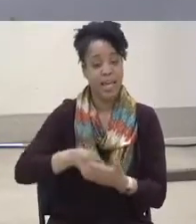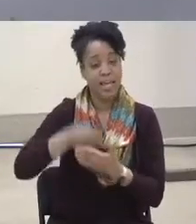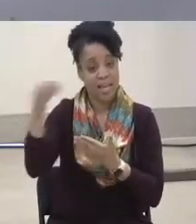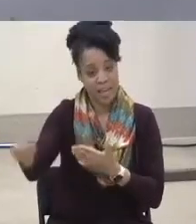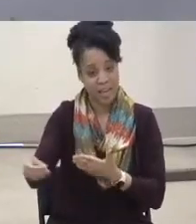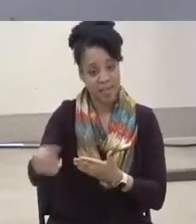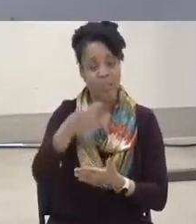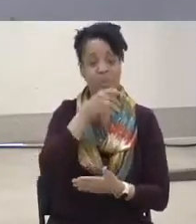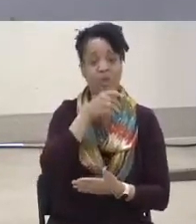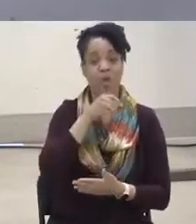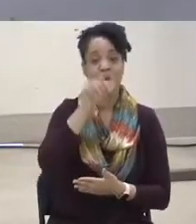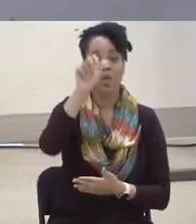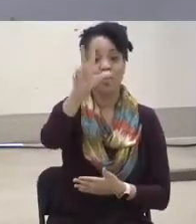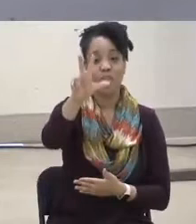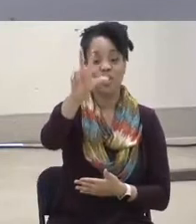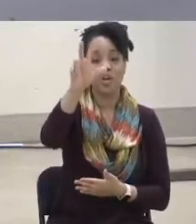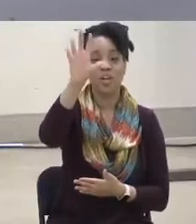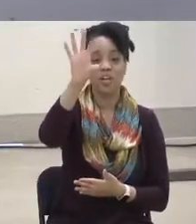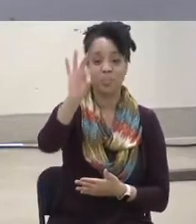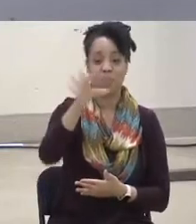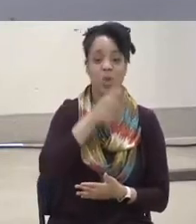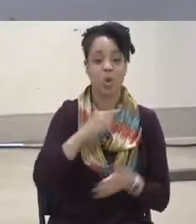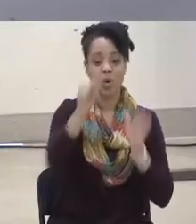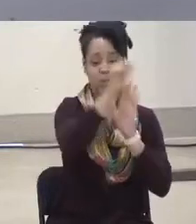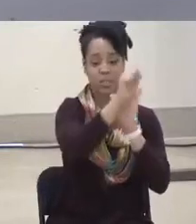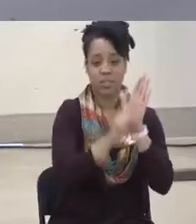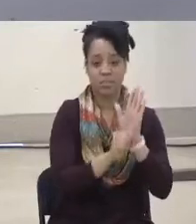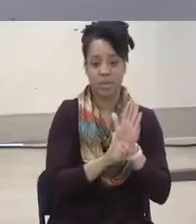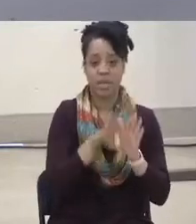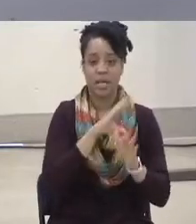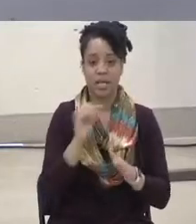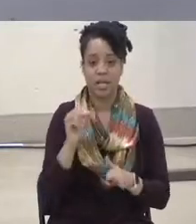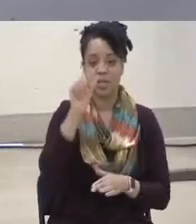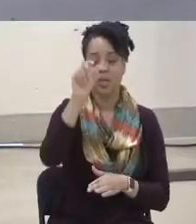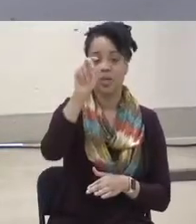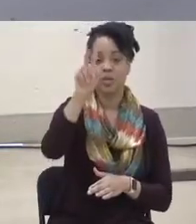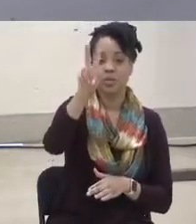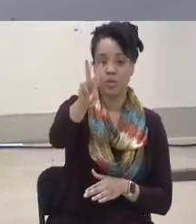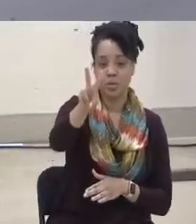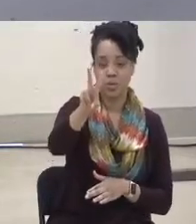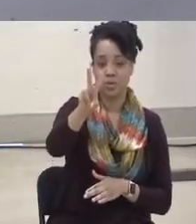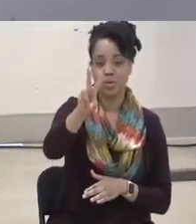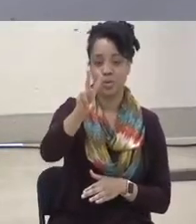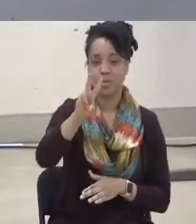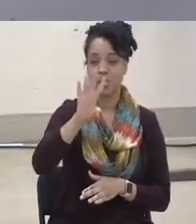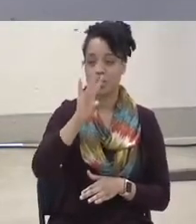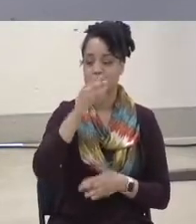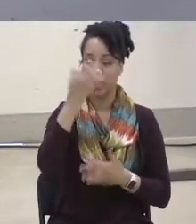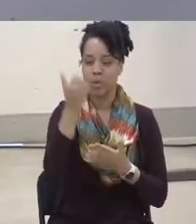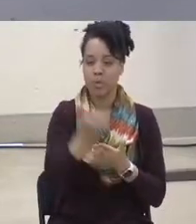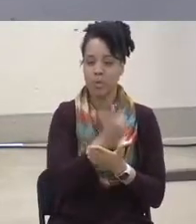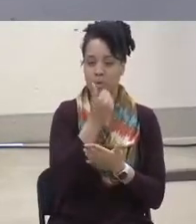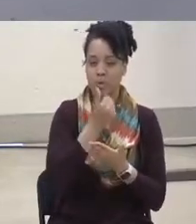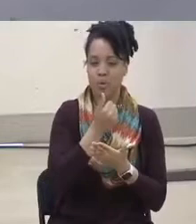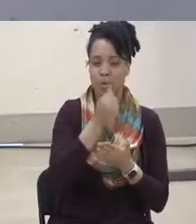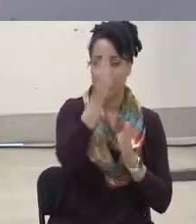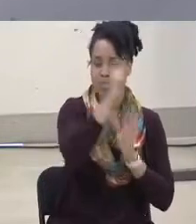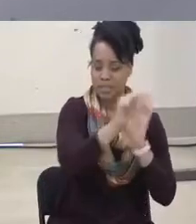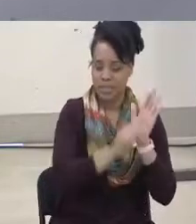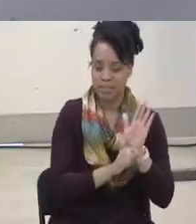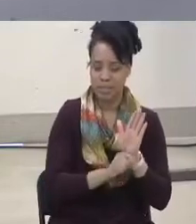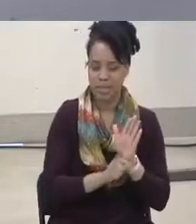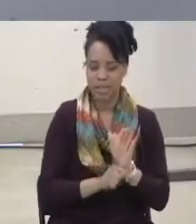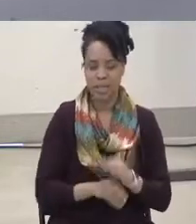New Testament books together Y entonces él puso los libros del Antiguo y del Nuevo Testamento juntos, to put together what he always planned to